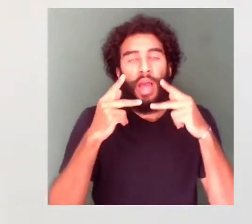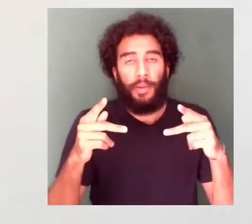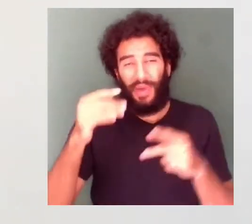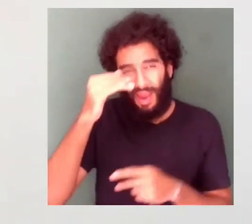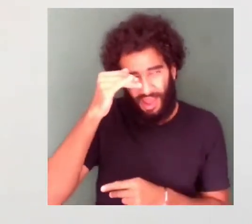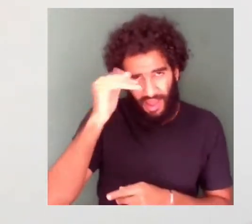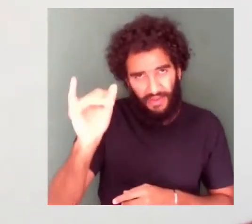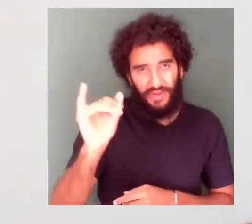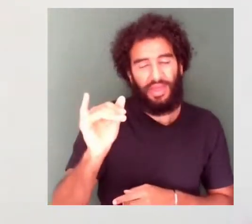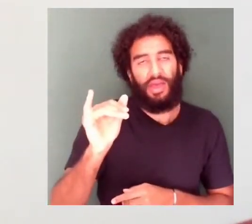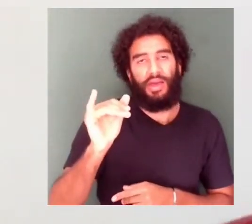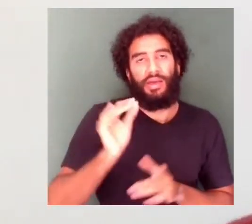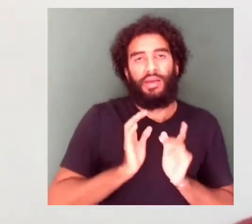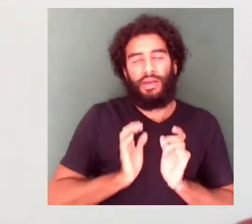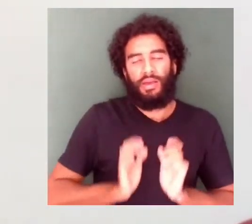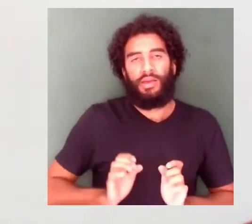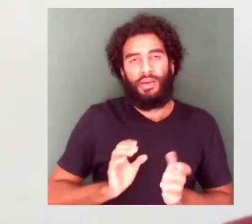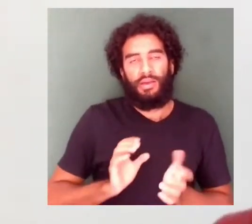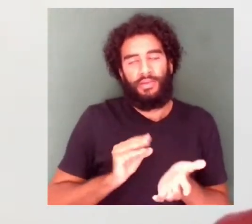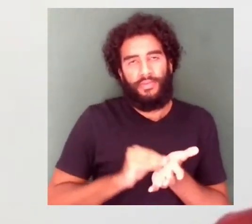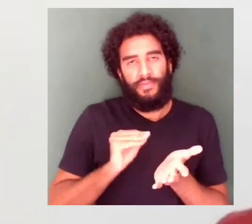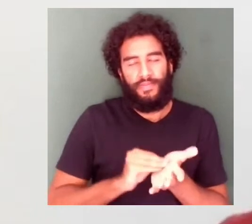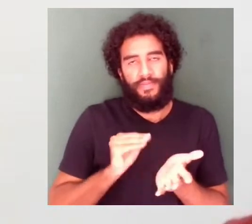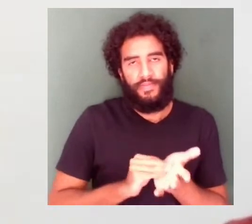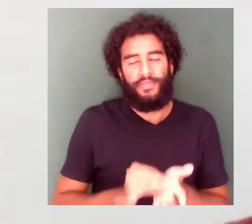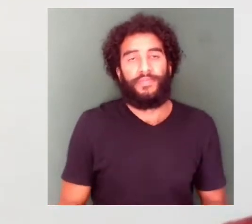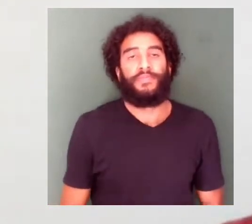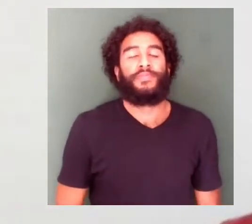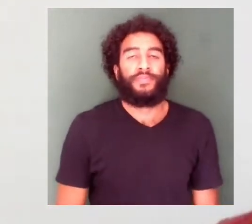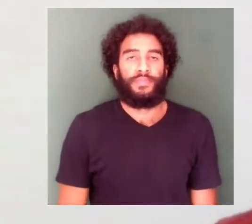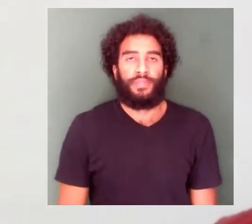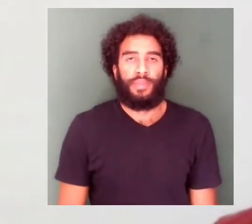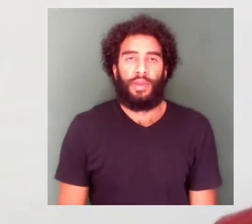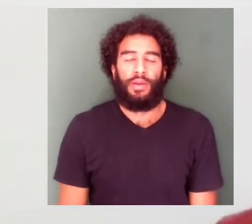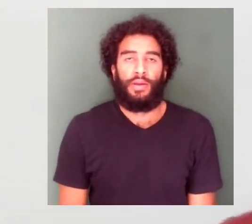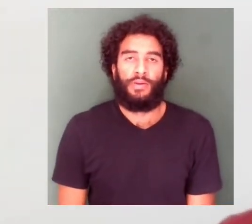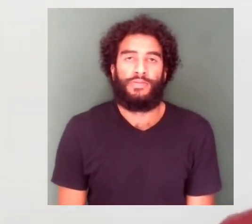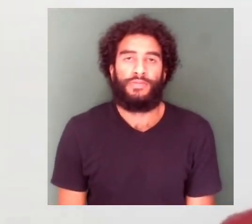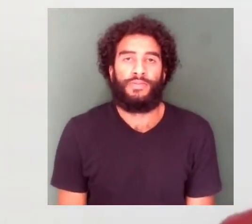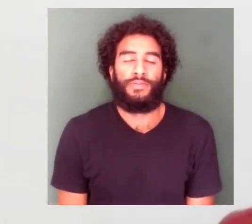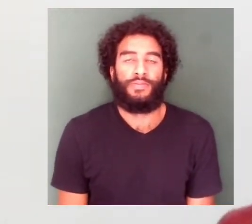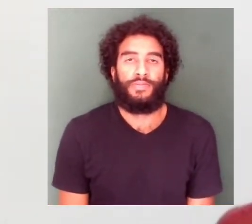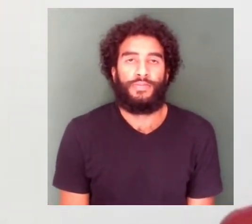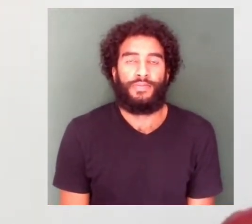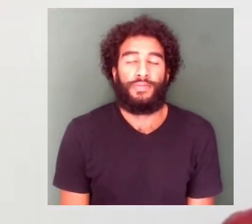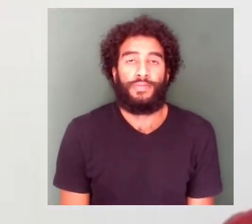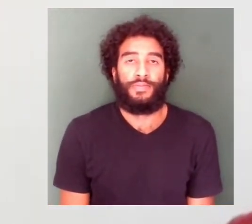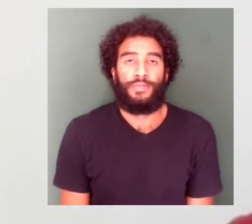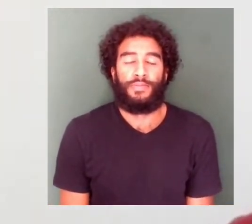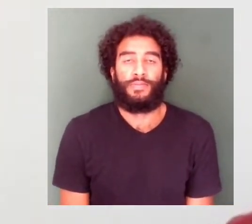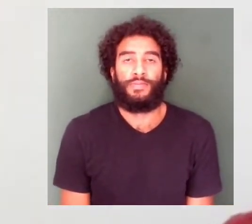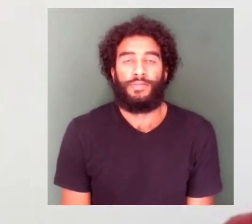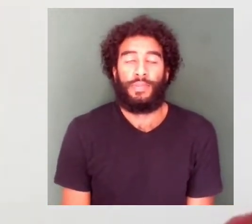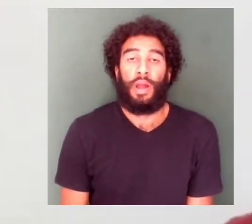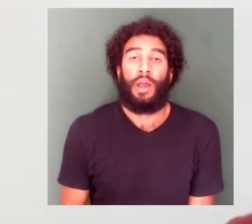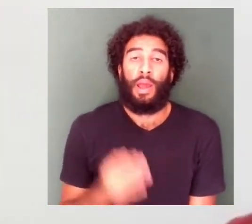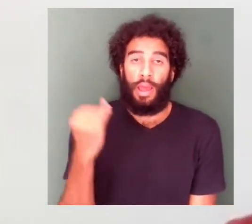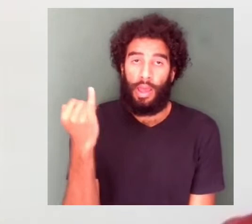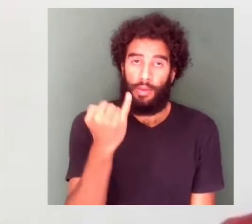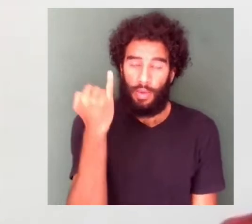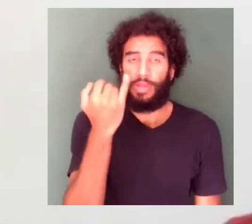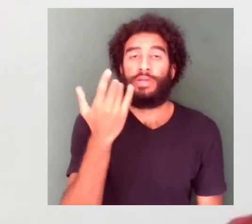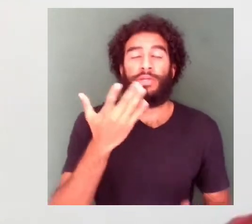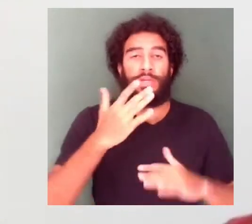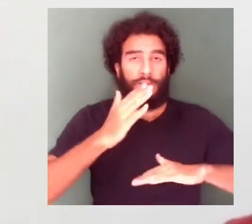the exposition of the systematic and constant way that marketing has been done